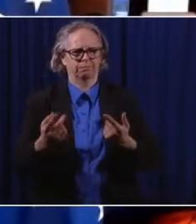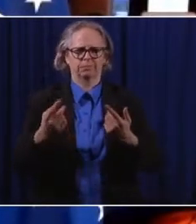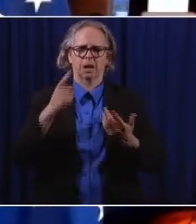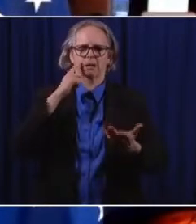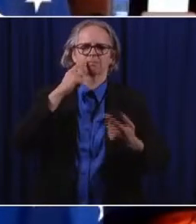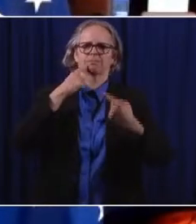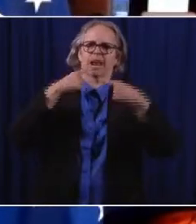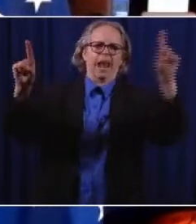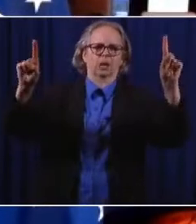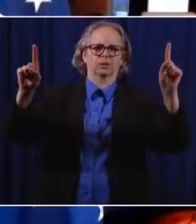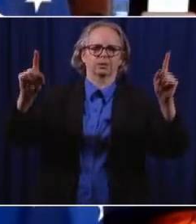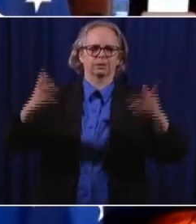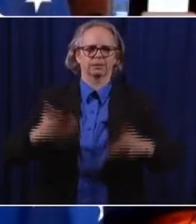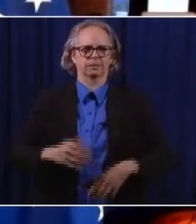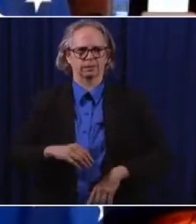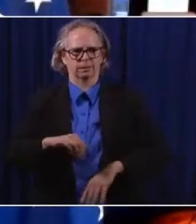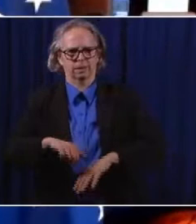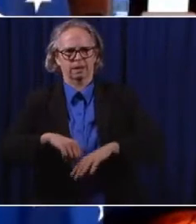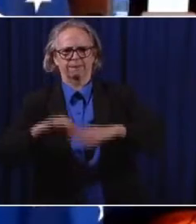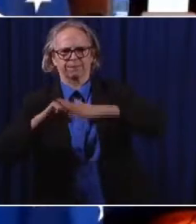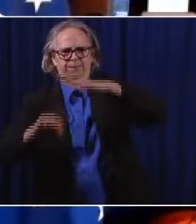Foundation for Appalachian Ohio.